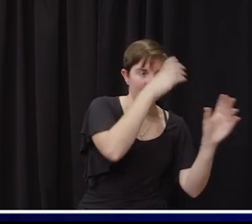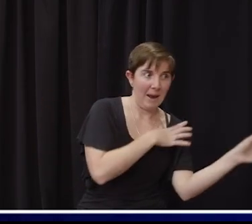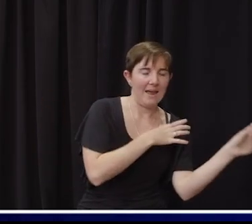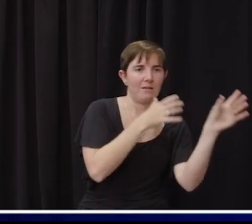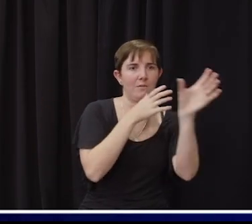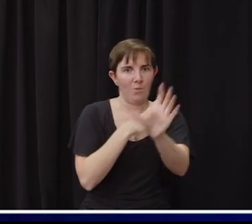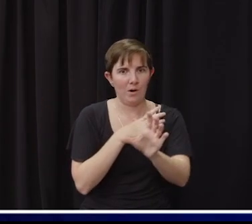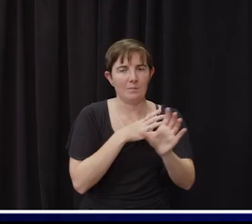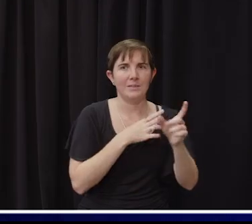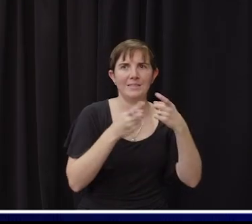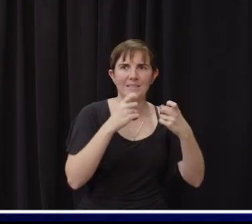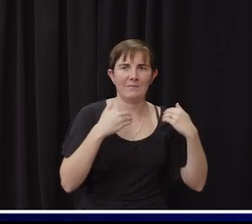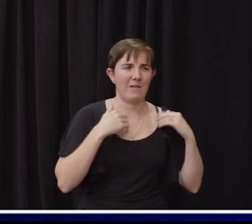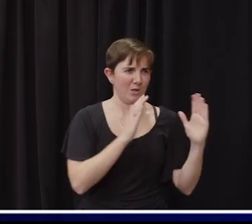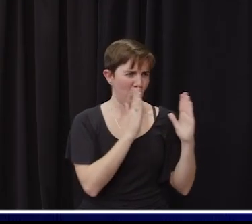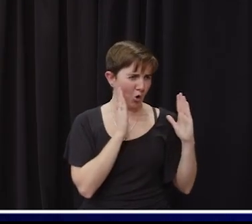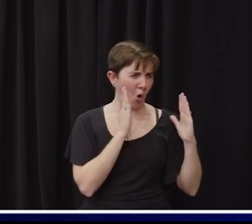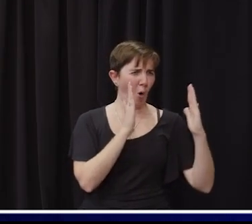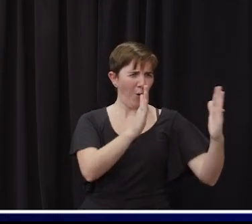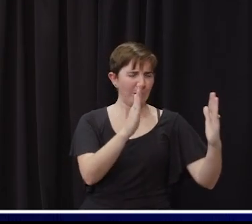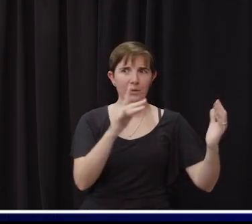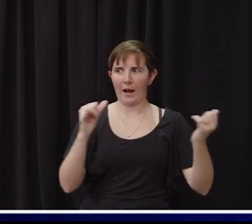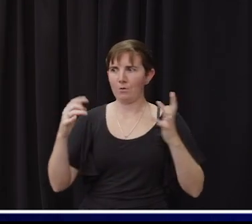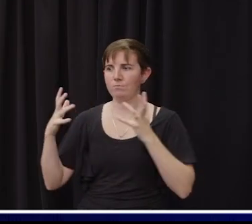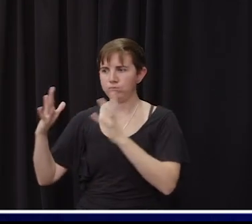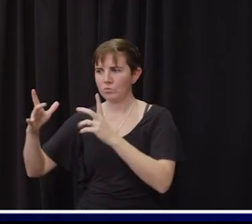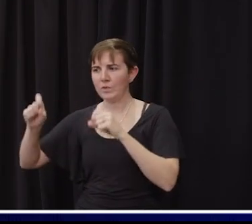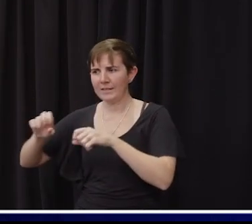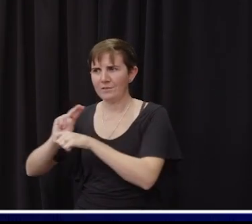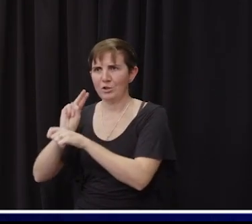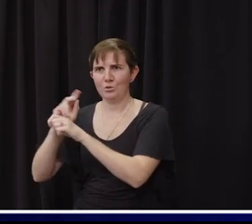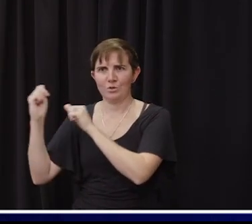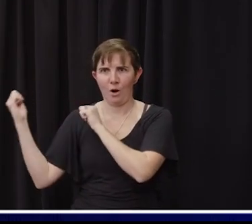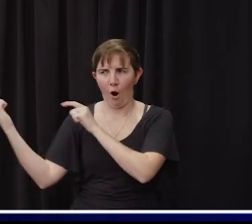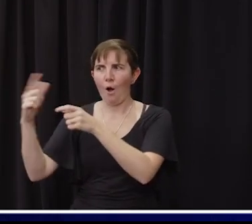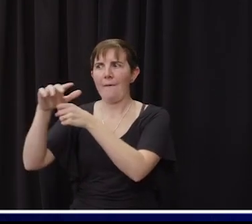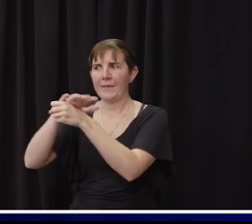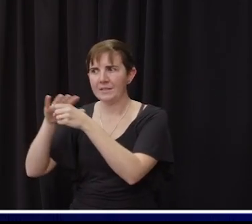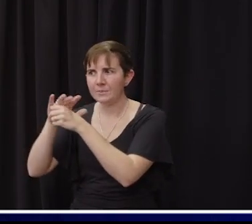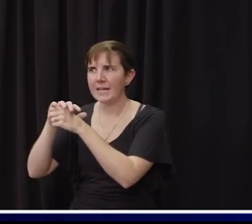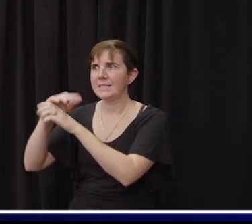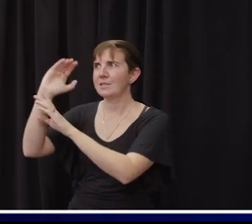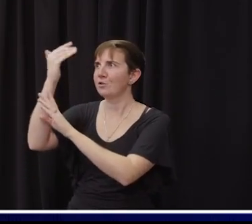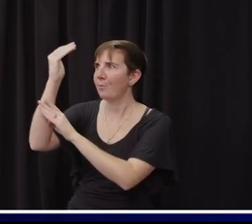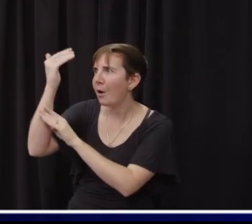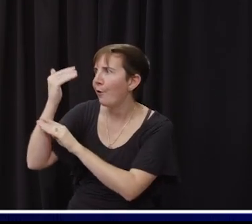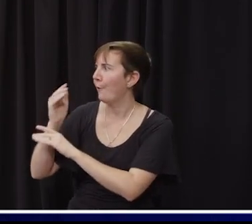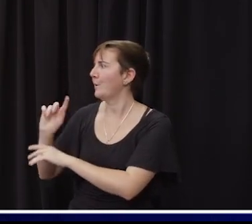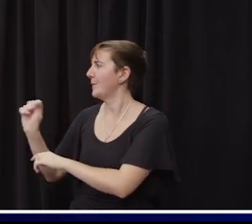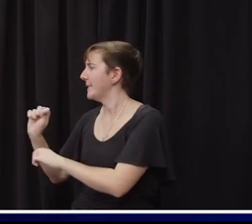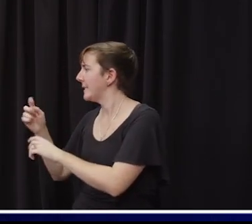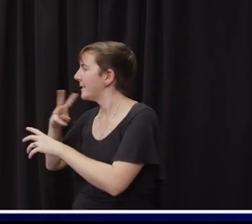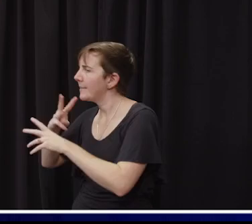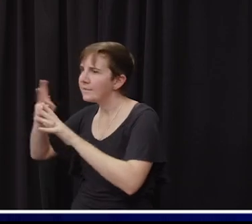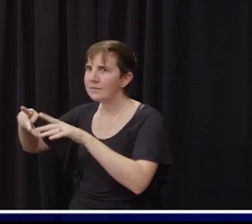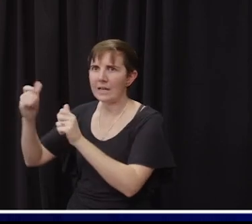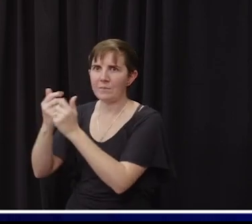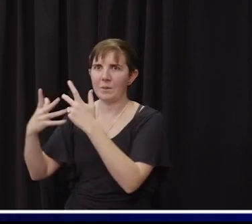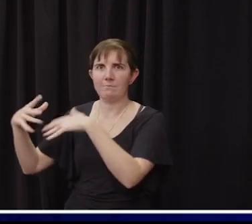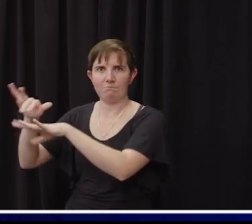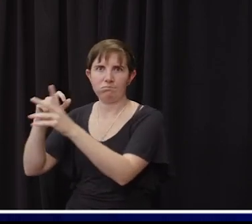because instead of having a corridor, now it's actually usable space with sinks and a mirror that everyone can use.